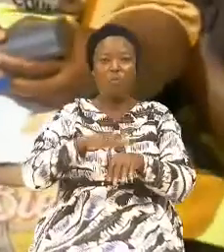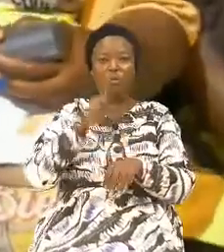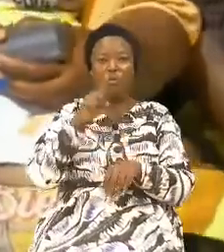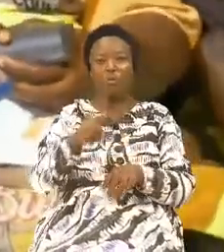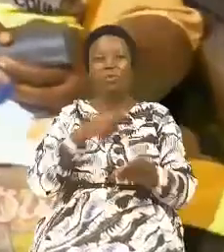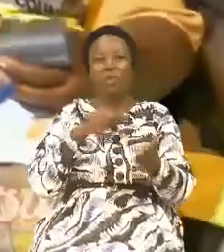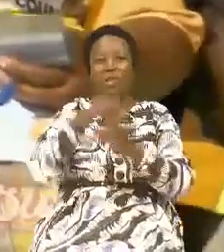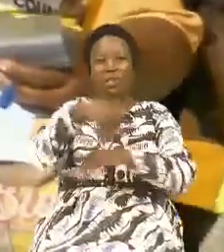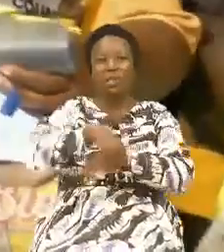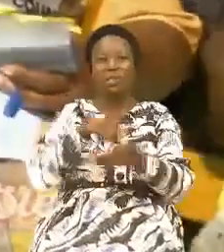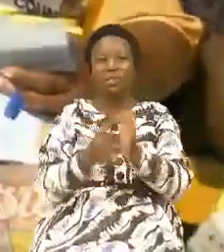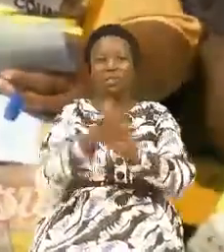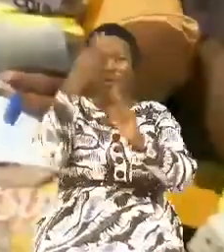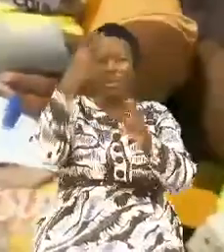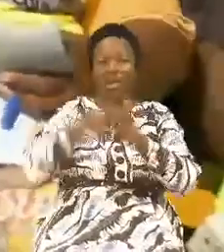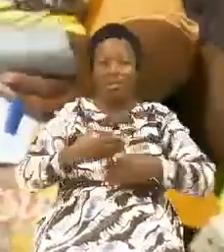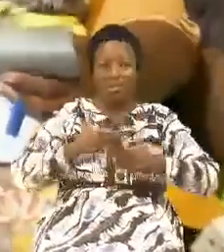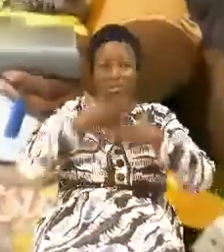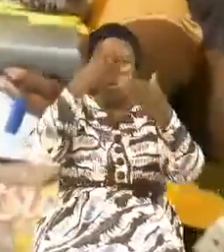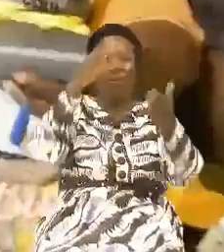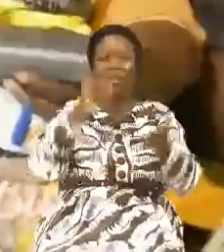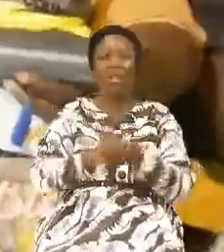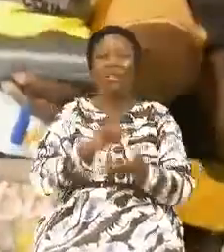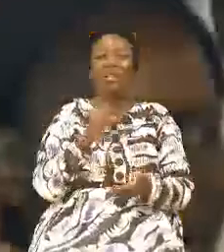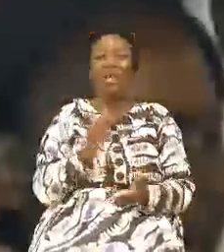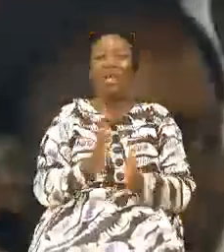a good global amen.